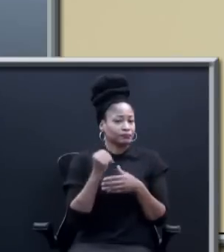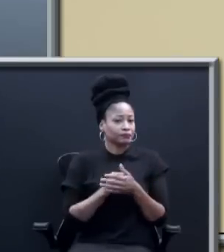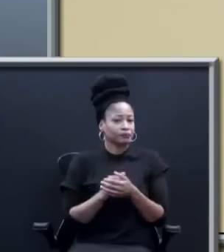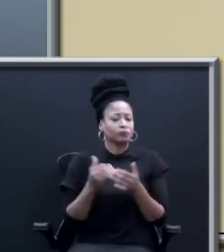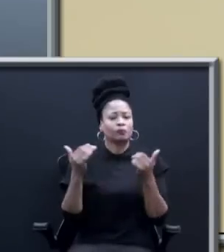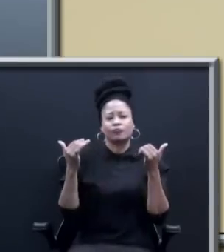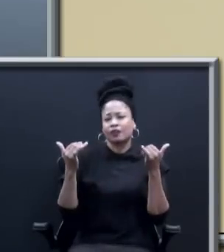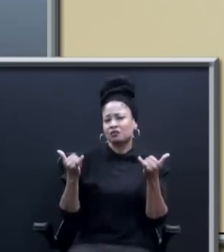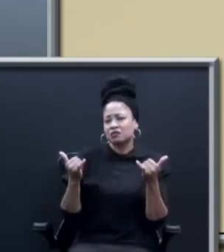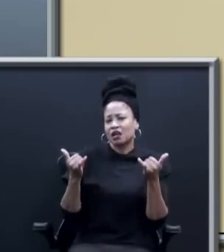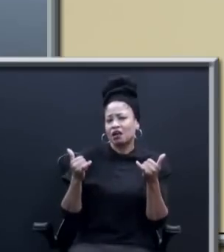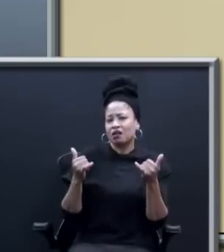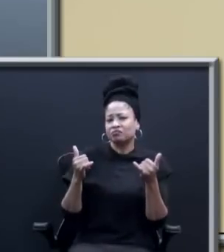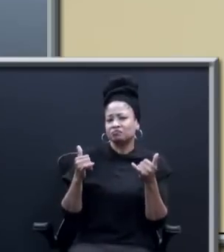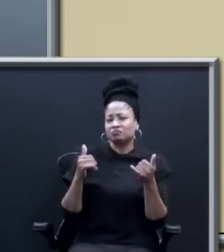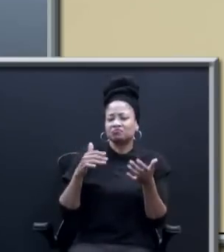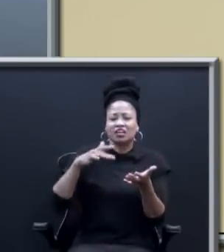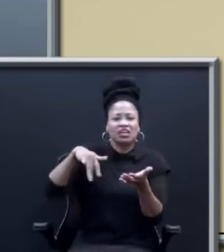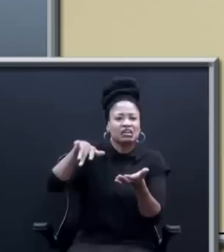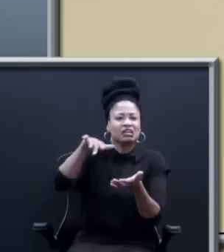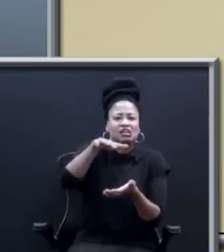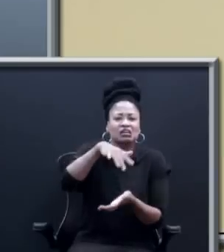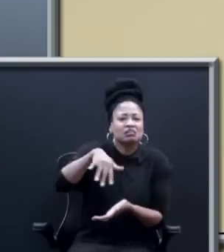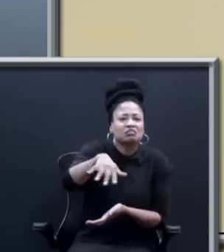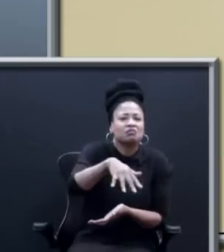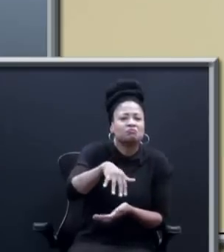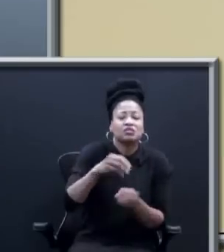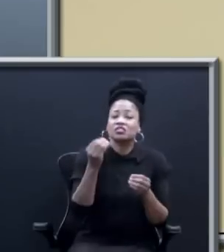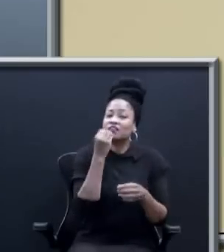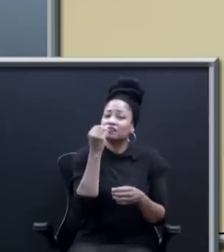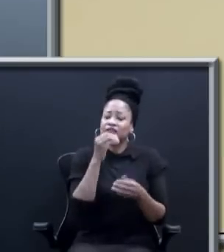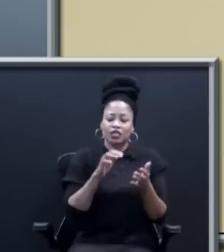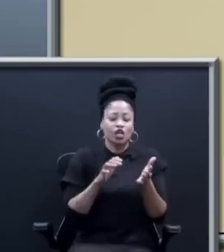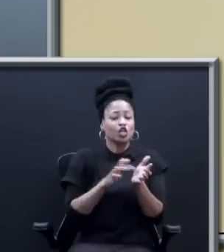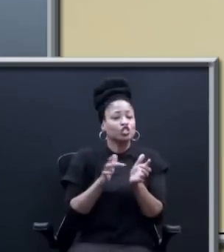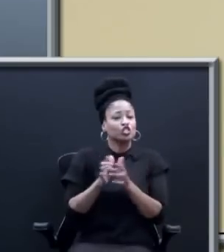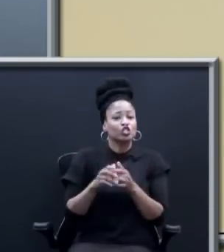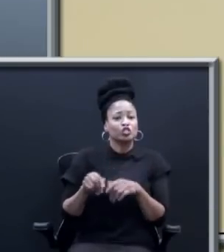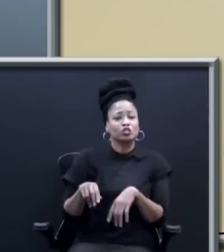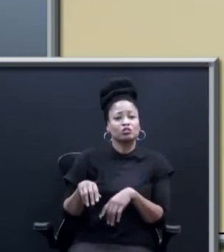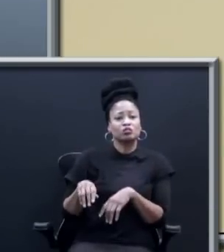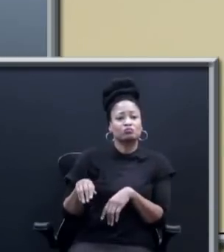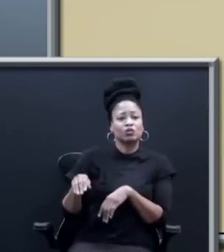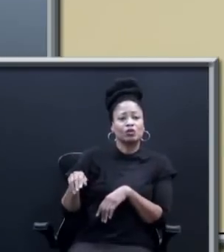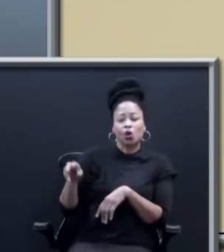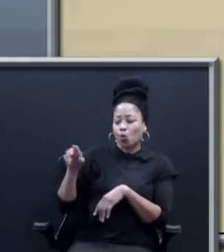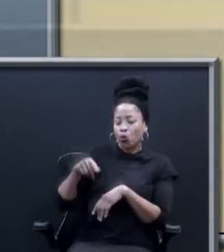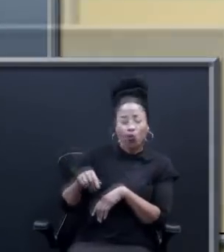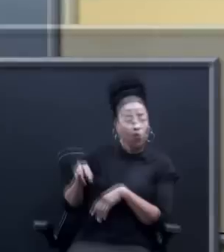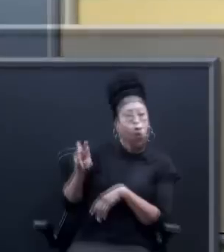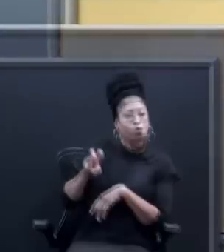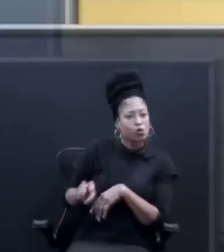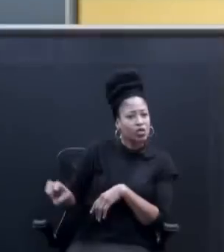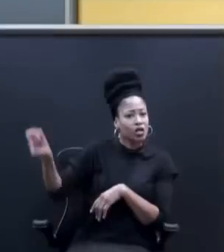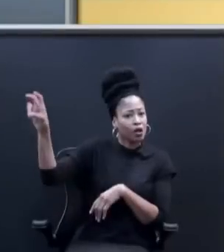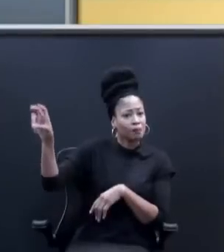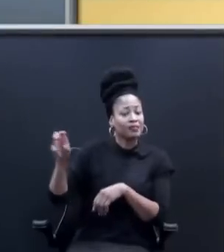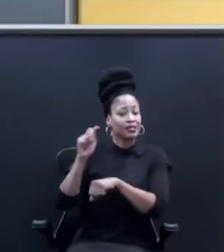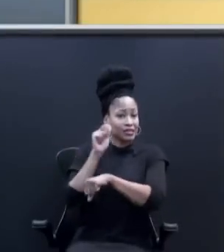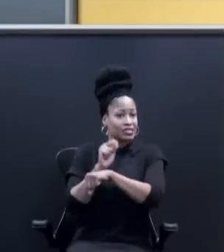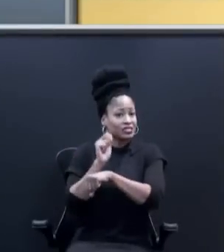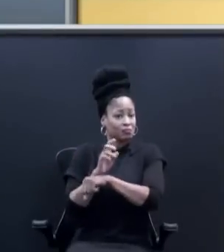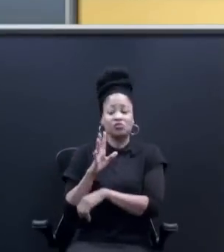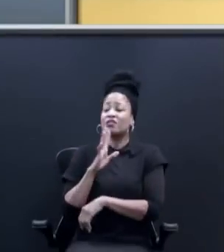Now about the midst of the feast, Jesus went up into the temple and taught. Now about the midst of the Feast of Tabernacles, he went up into the temple and